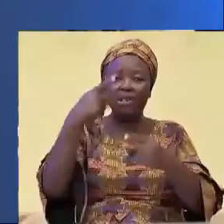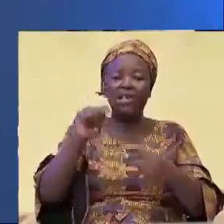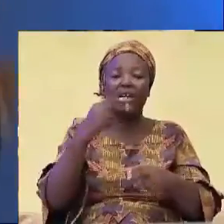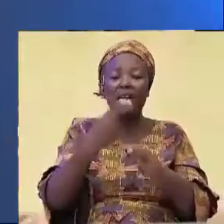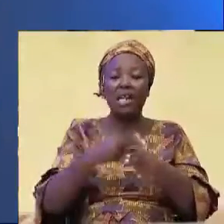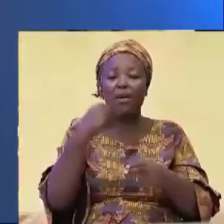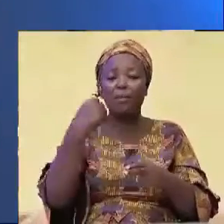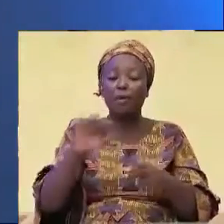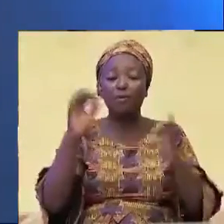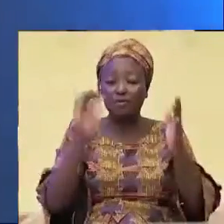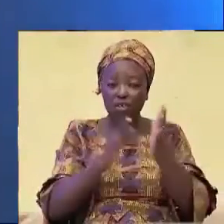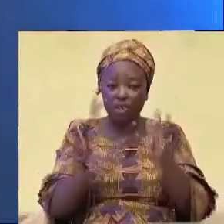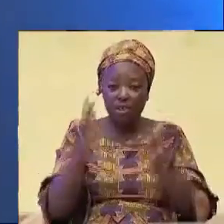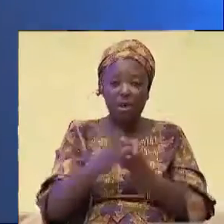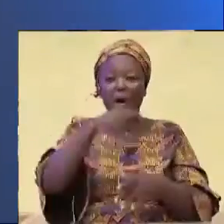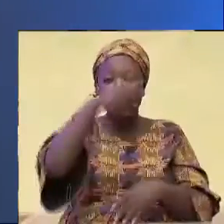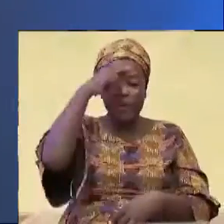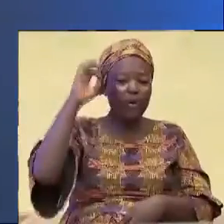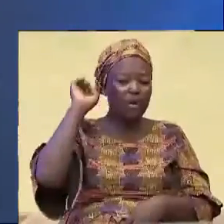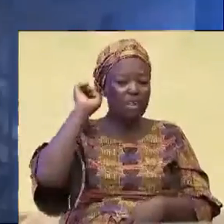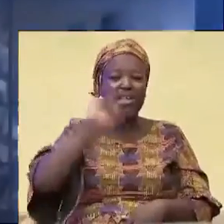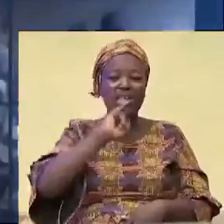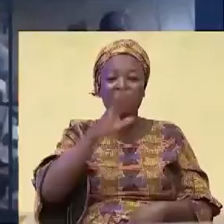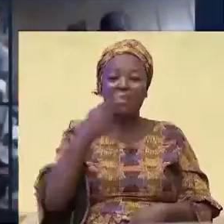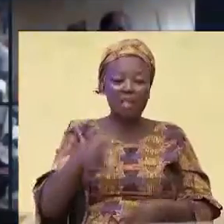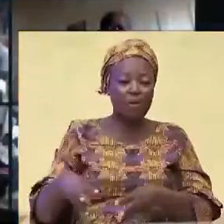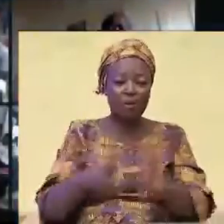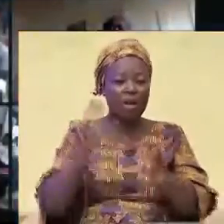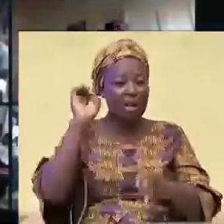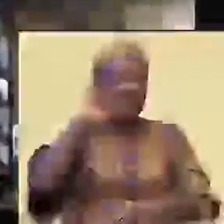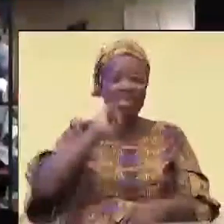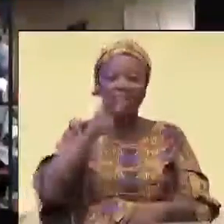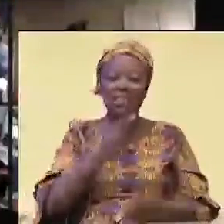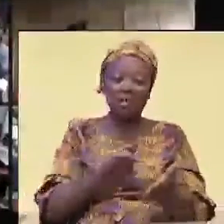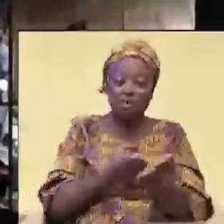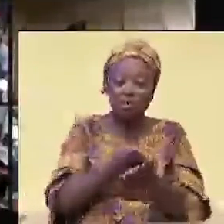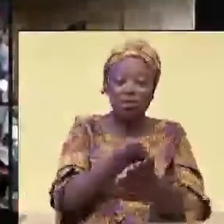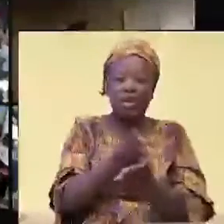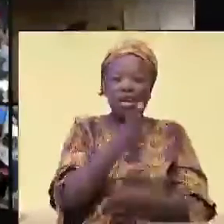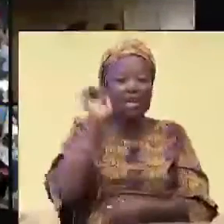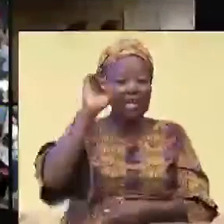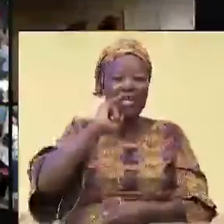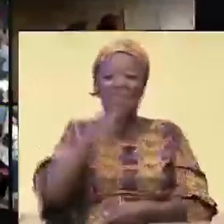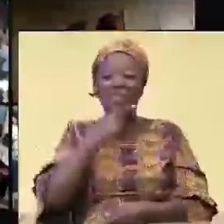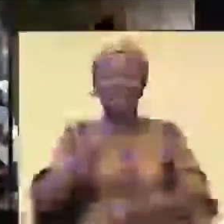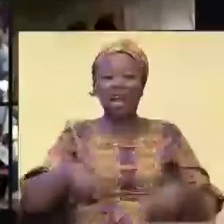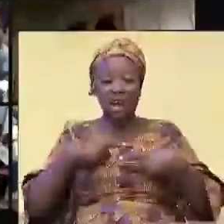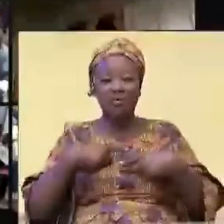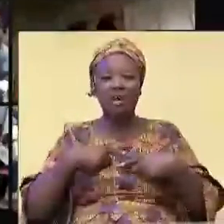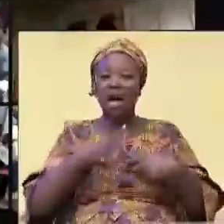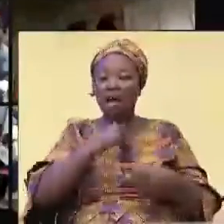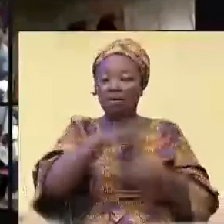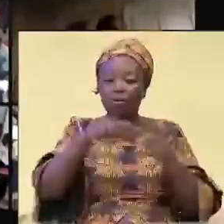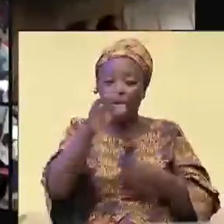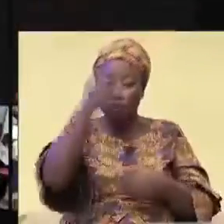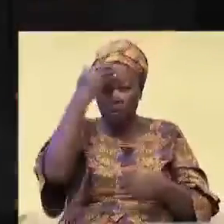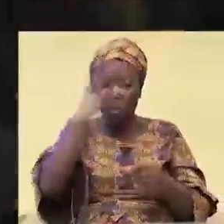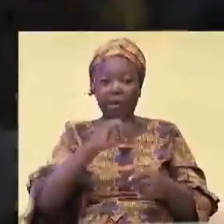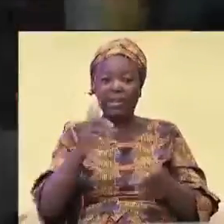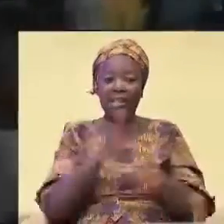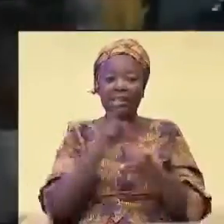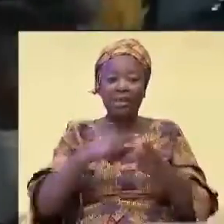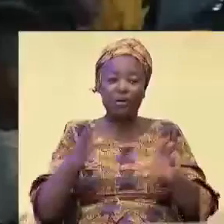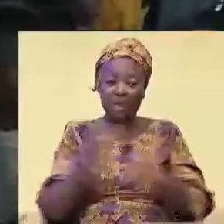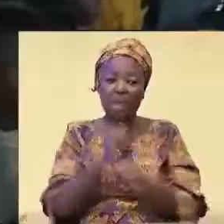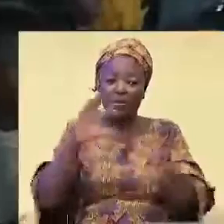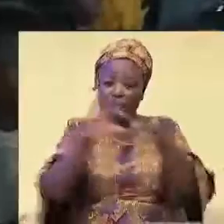Jesus, because he is the way, he is the truth, he is the life. And when you know him, when you get